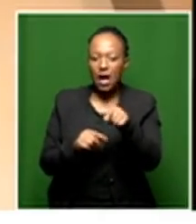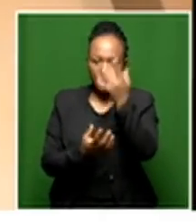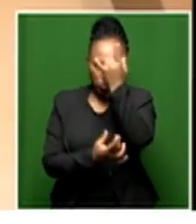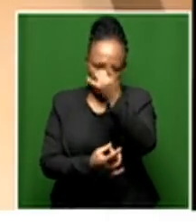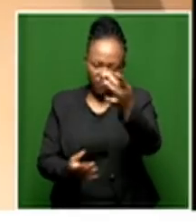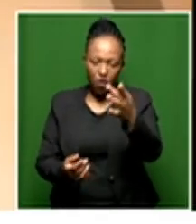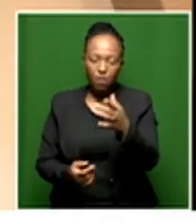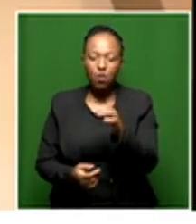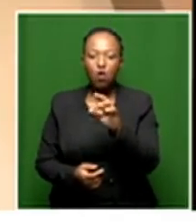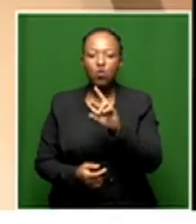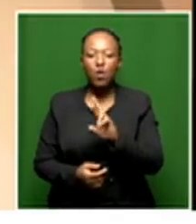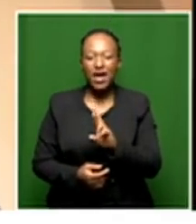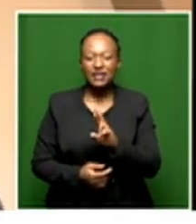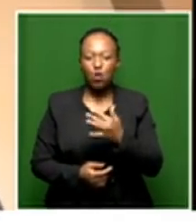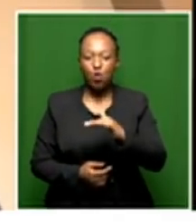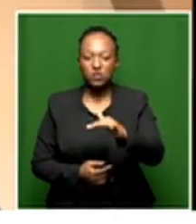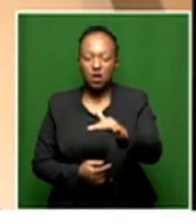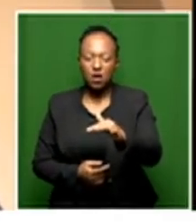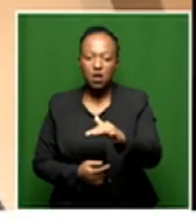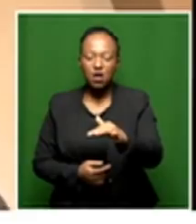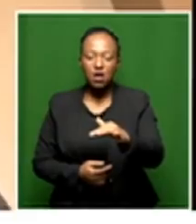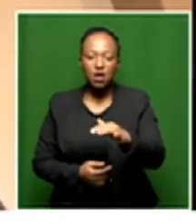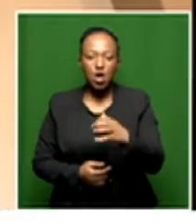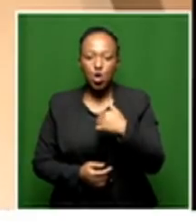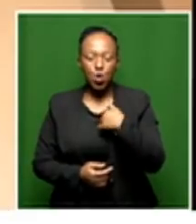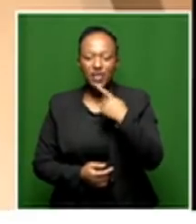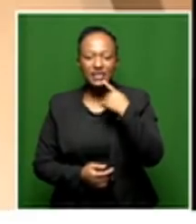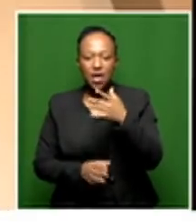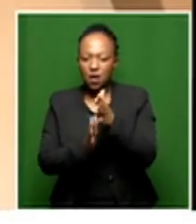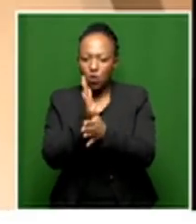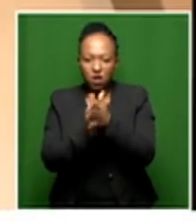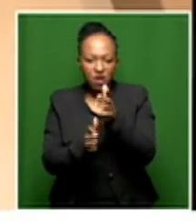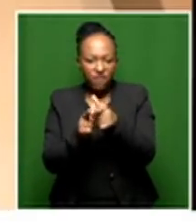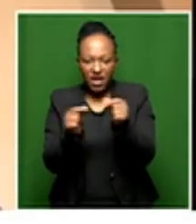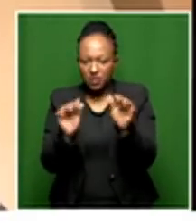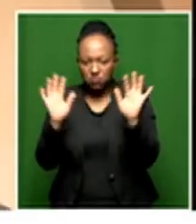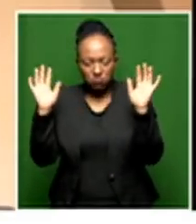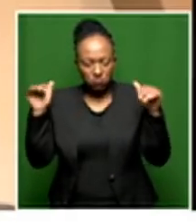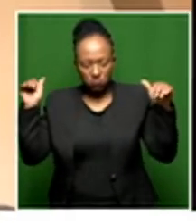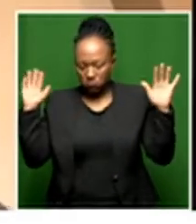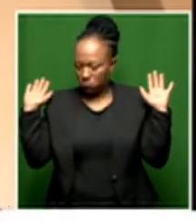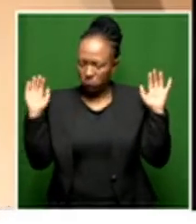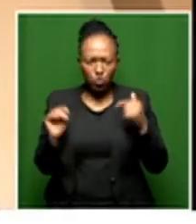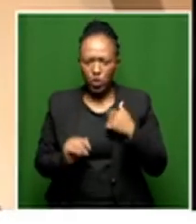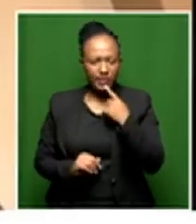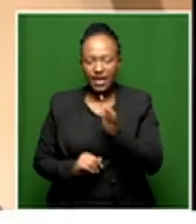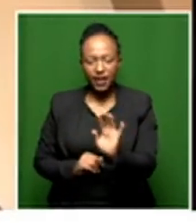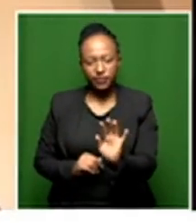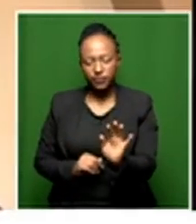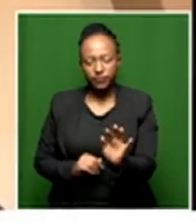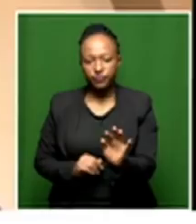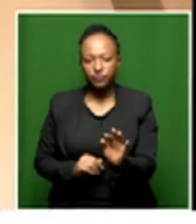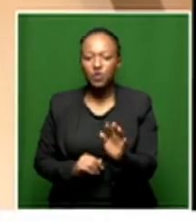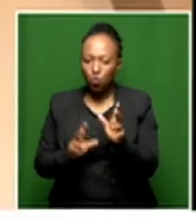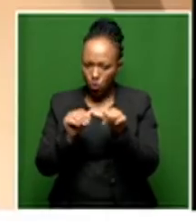as Rand Water, we are not then pulling back and saying we are done with our space and therefore it is their own thing.